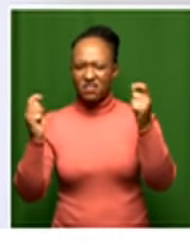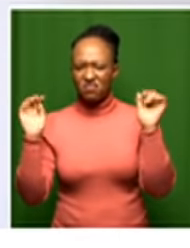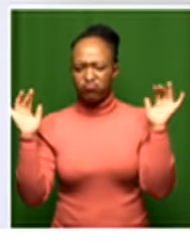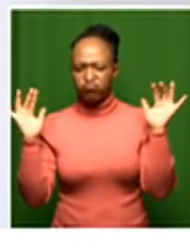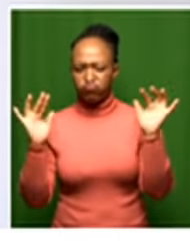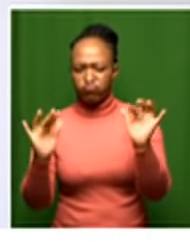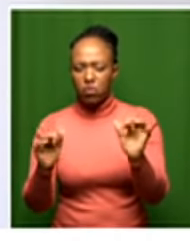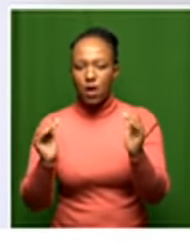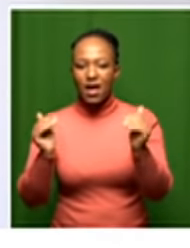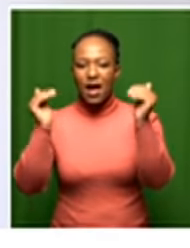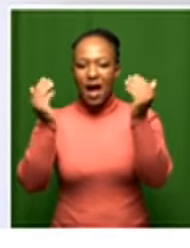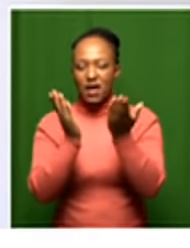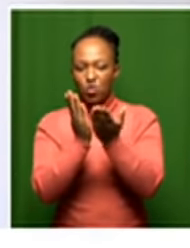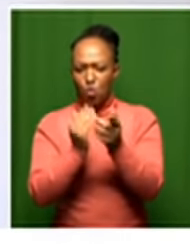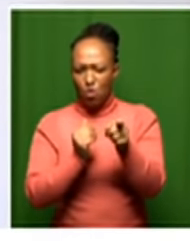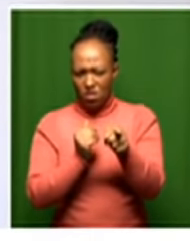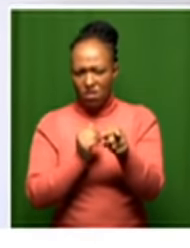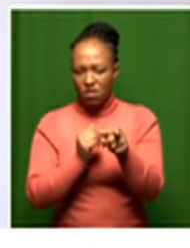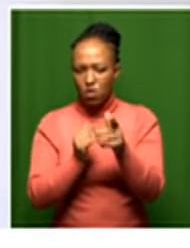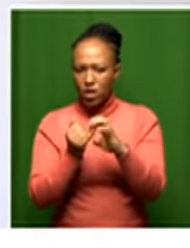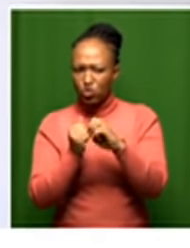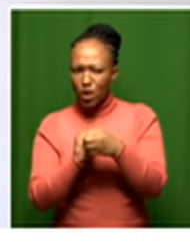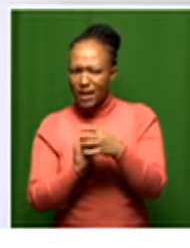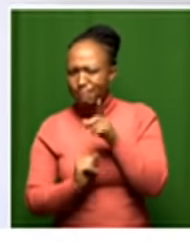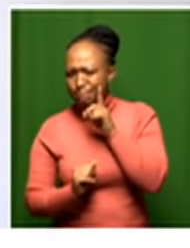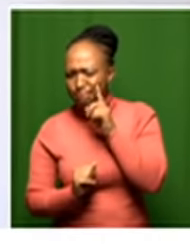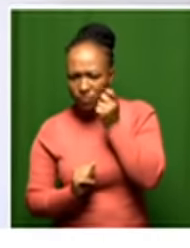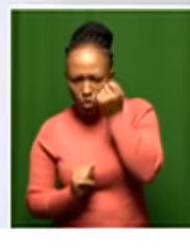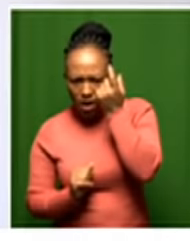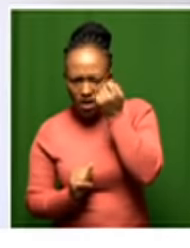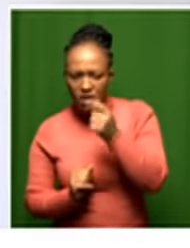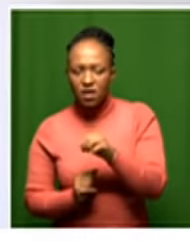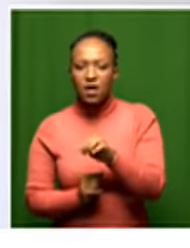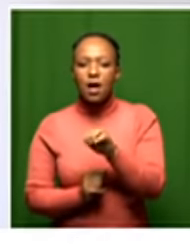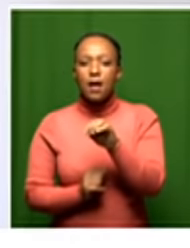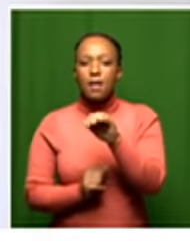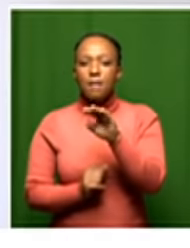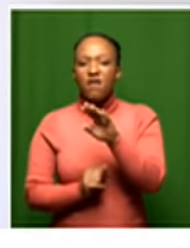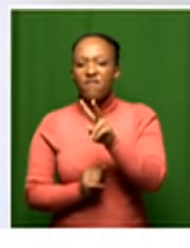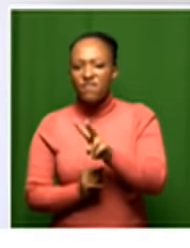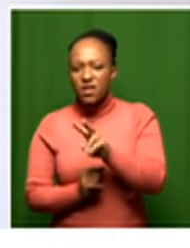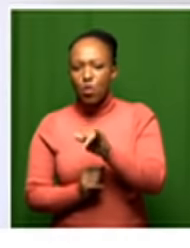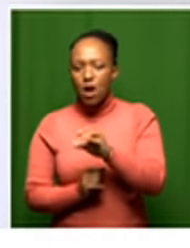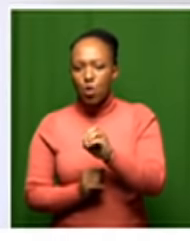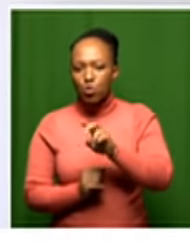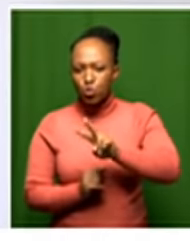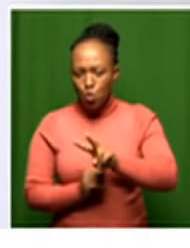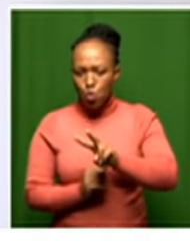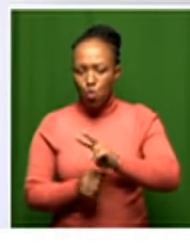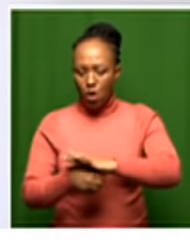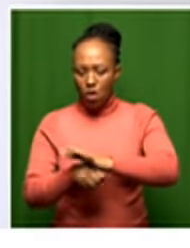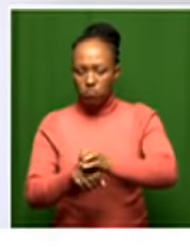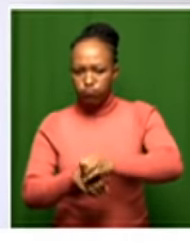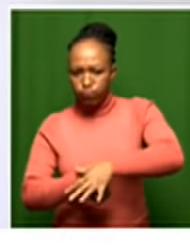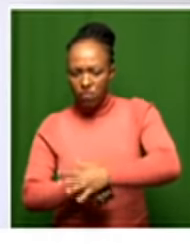particularly in high schools. And we're trying to understand whether the B135 variant was spreading more rapidly in the